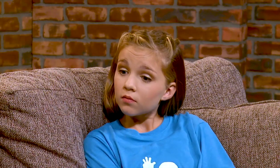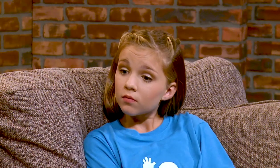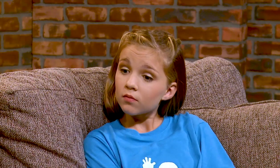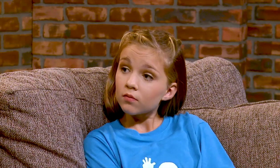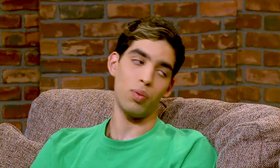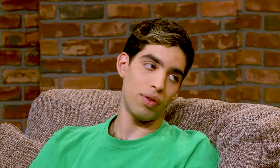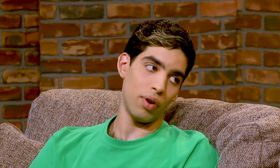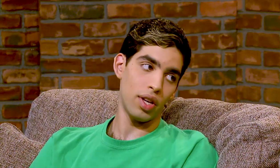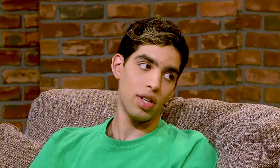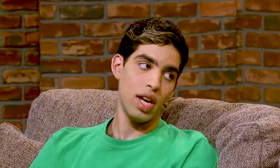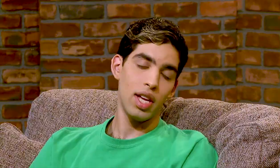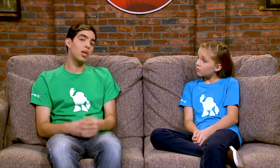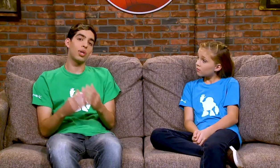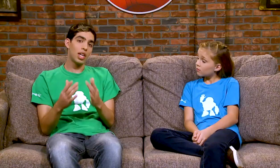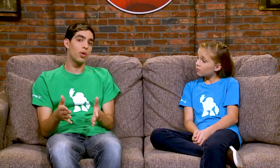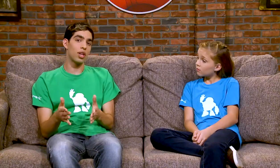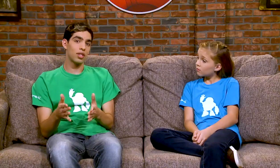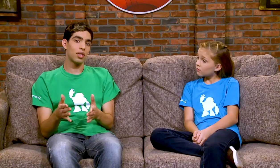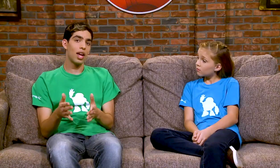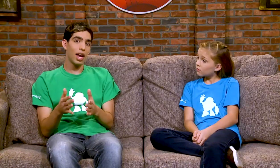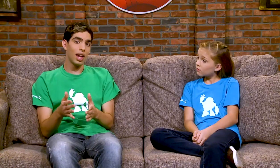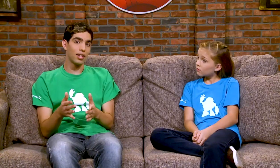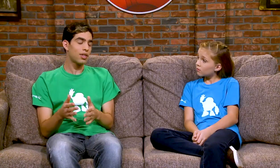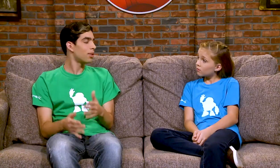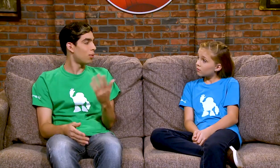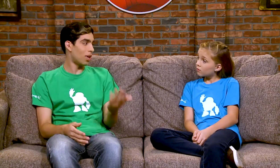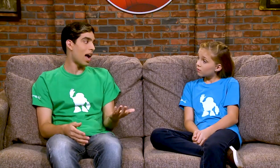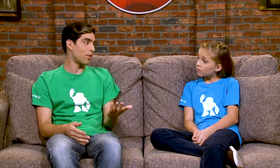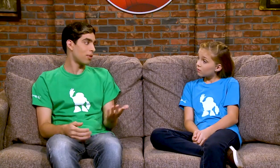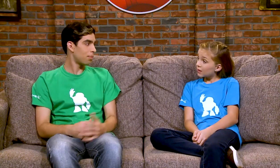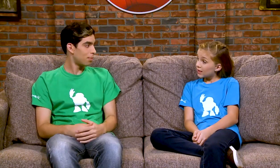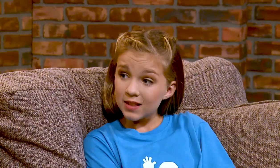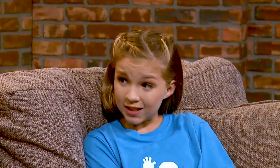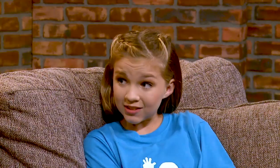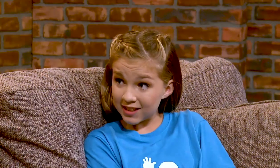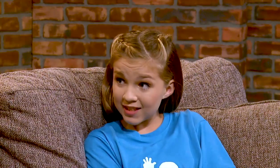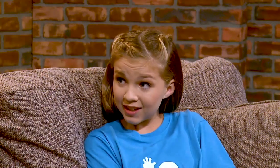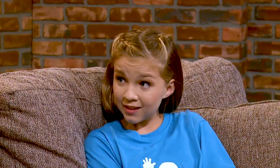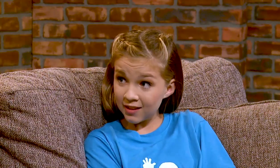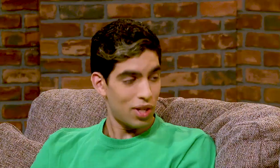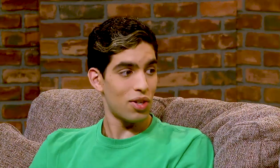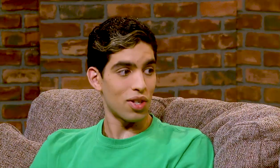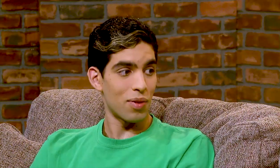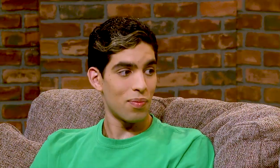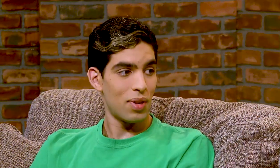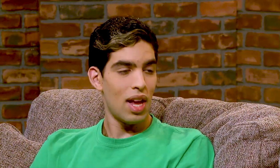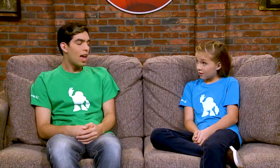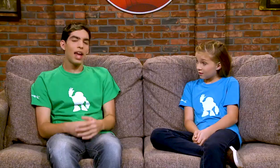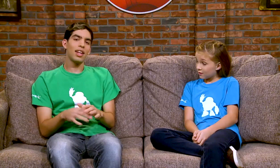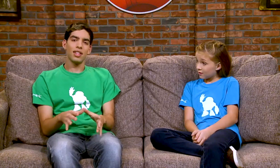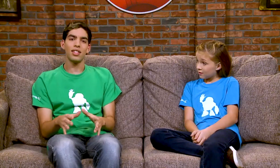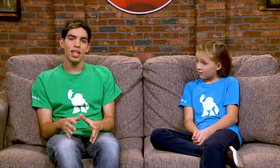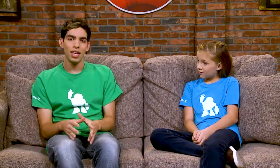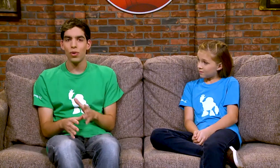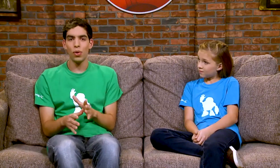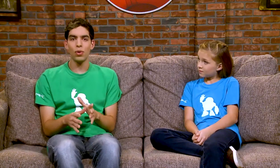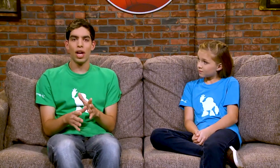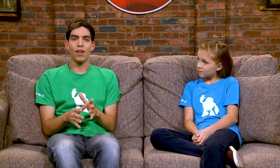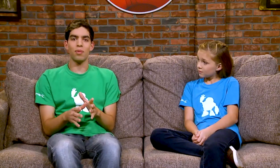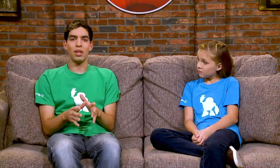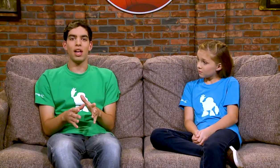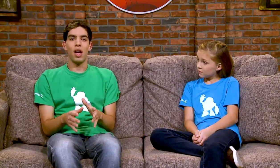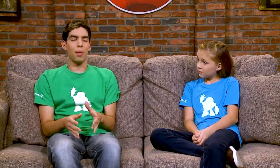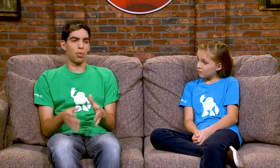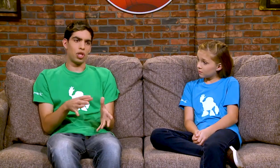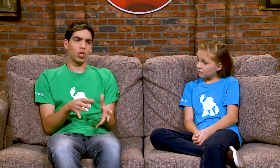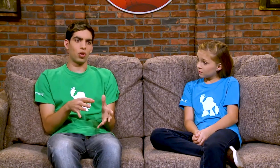for anything that's God's will for us, he will hear us and we'll have it. Seriously? Seriously. And it doesn't say that you only